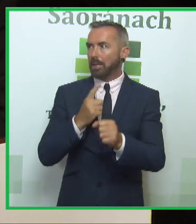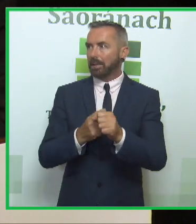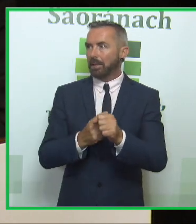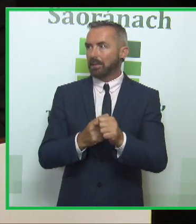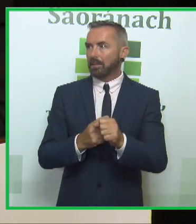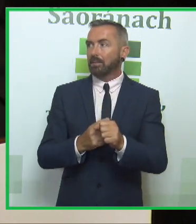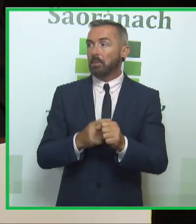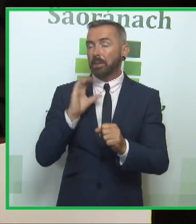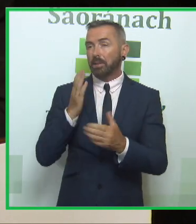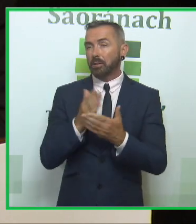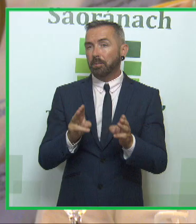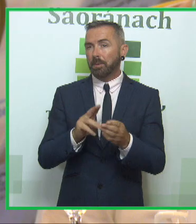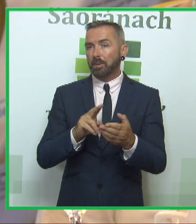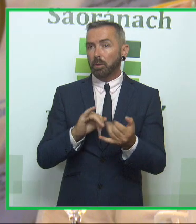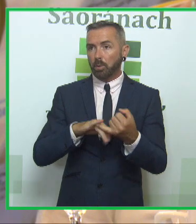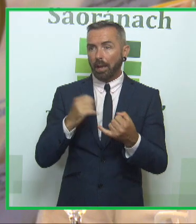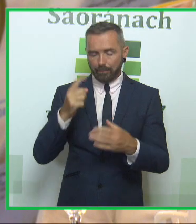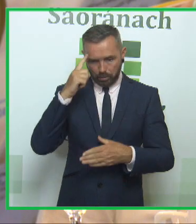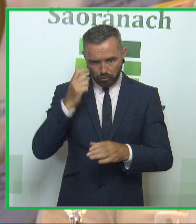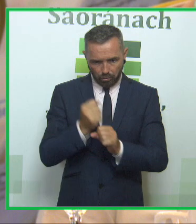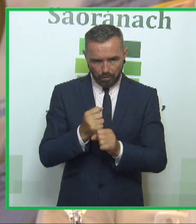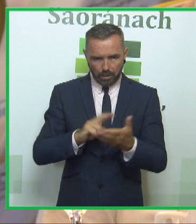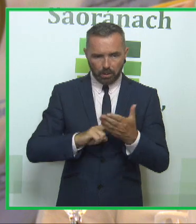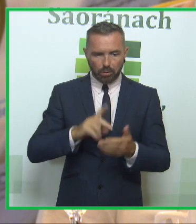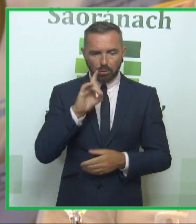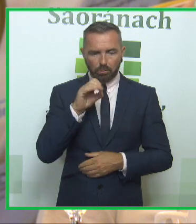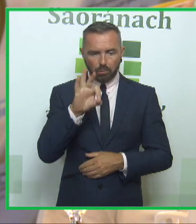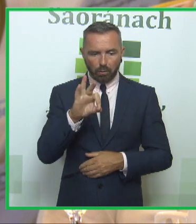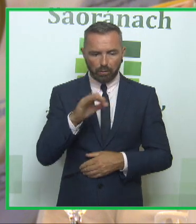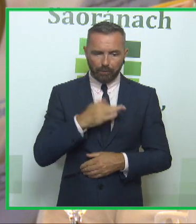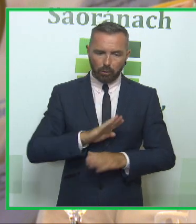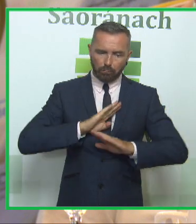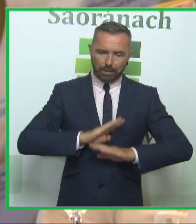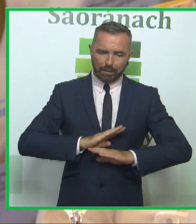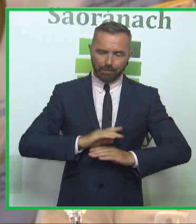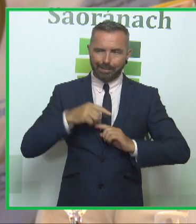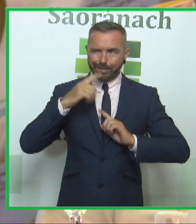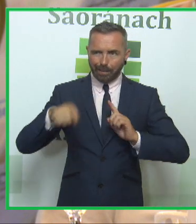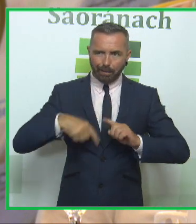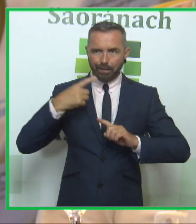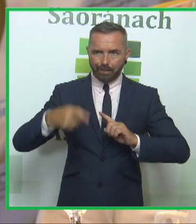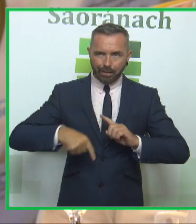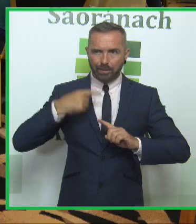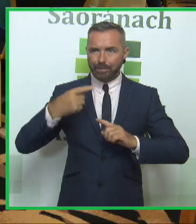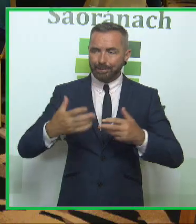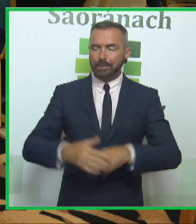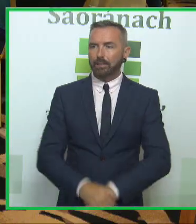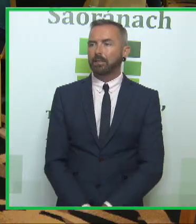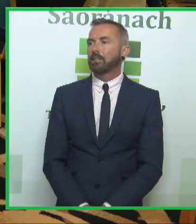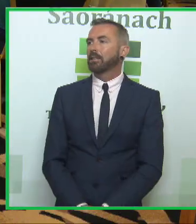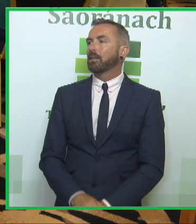drugs to get some relief, make it into addiction, and then be criminalised. So it's an awful vicious cycle that happens. Table